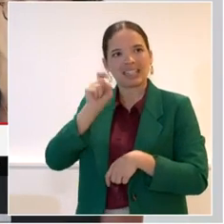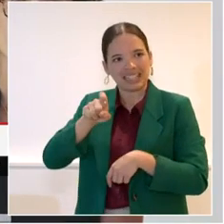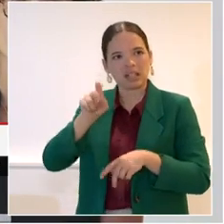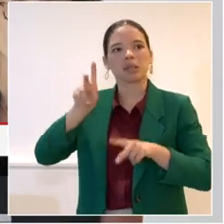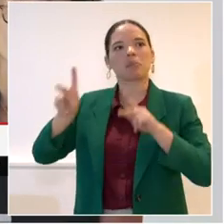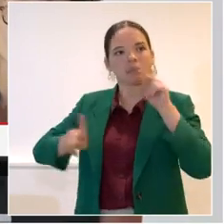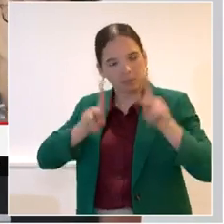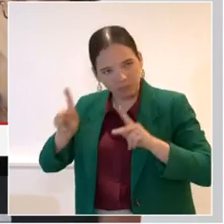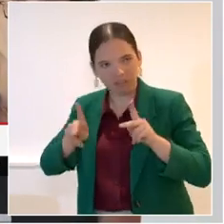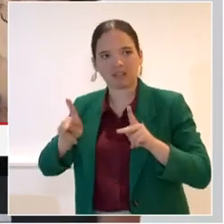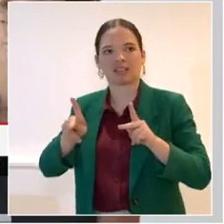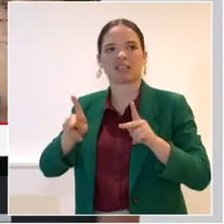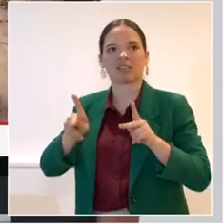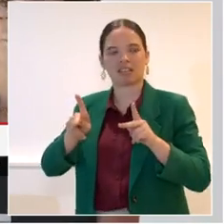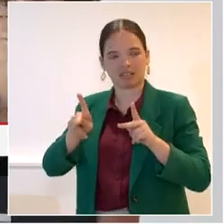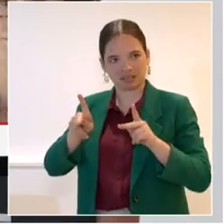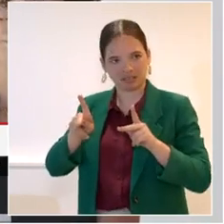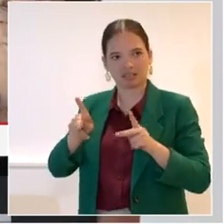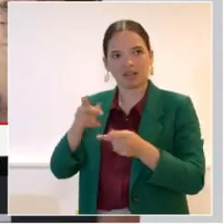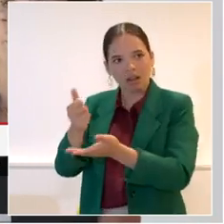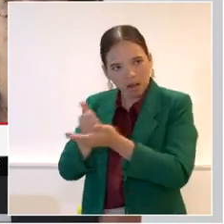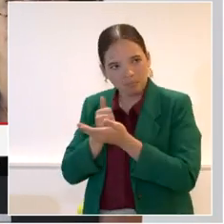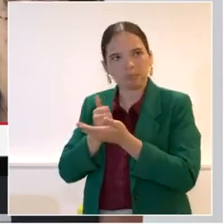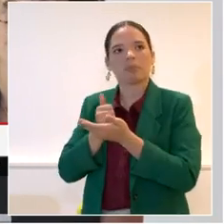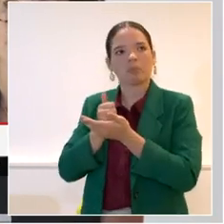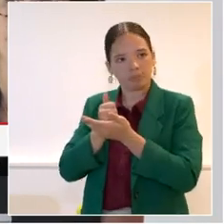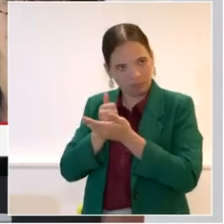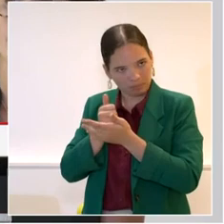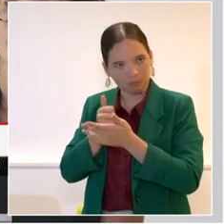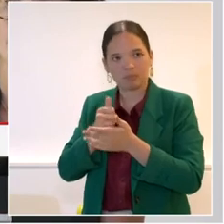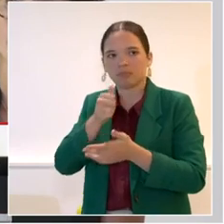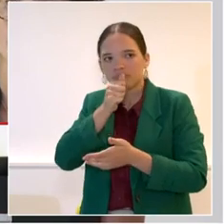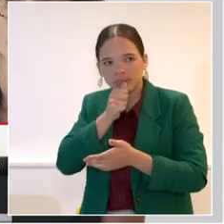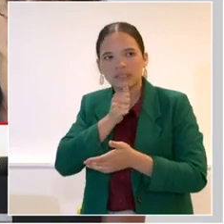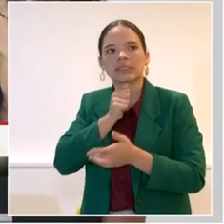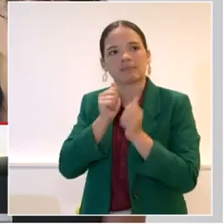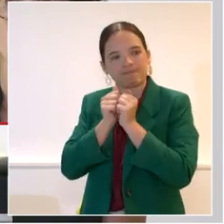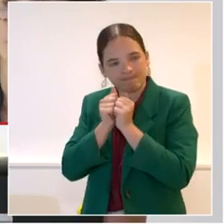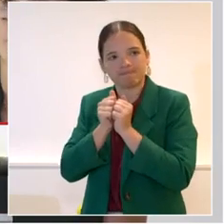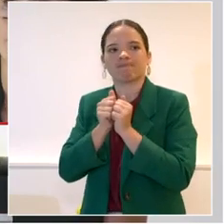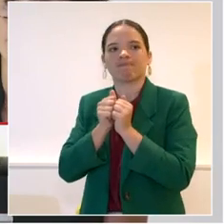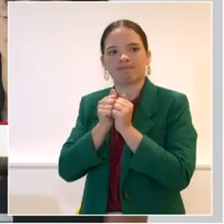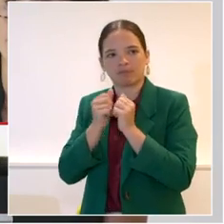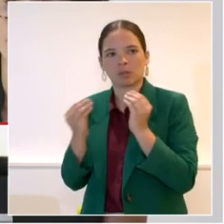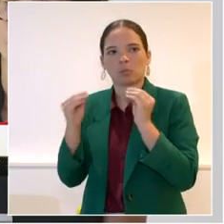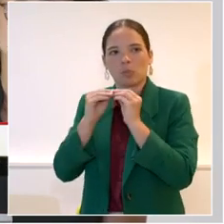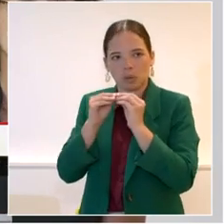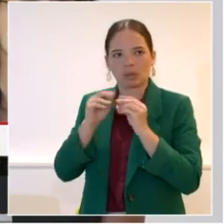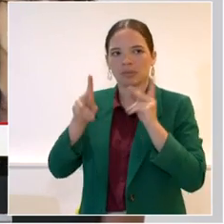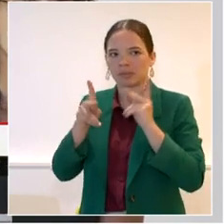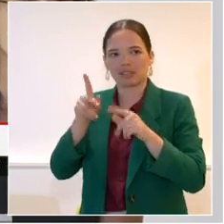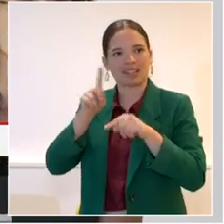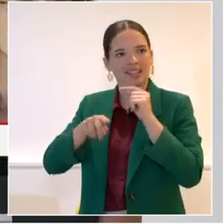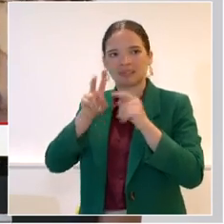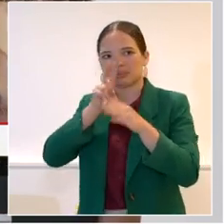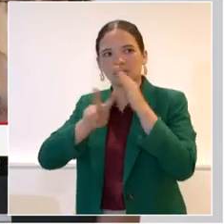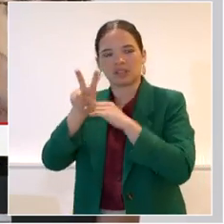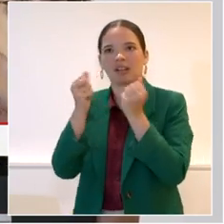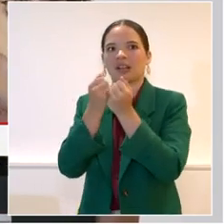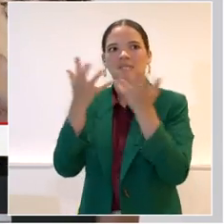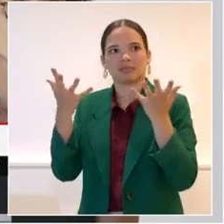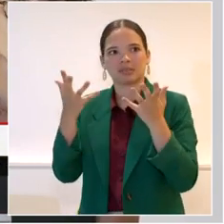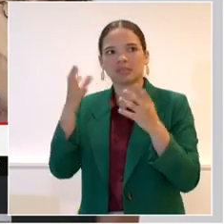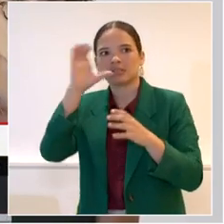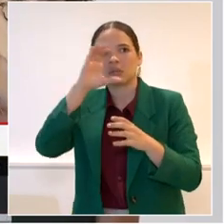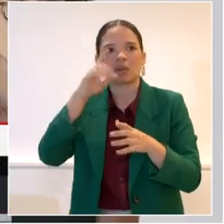that are going to help us deal with an influx of an unknown number of people who are seeking asylum in